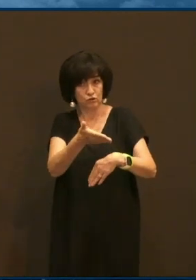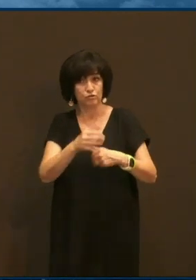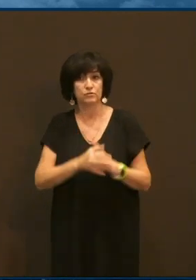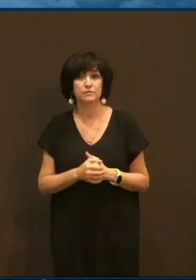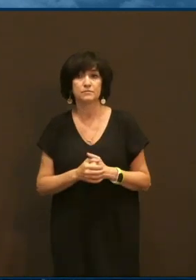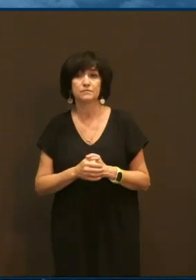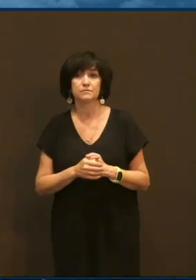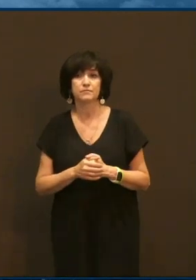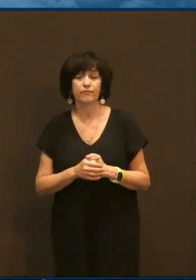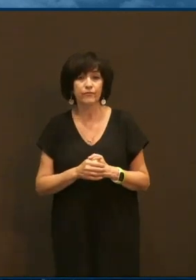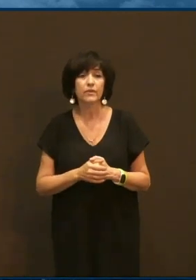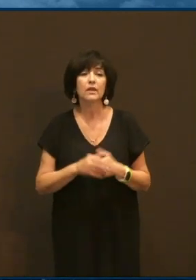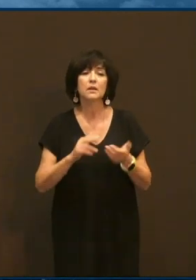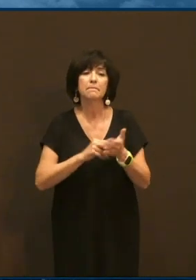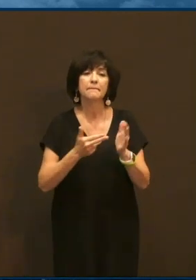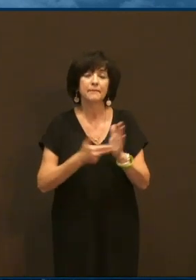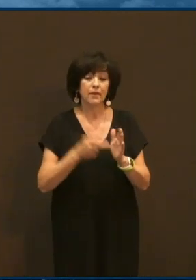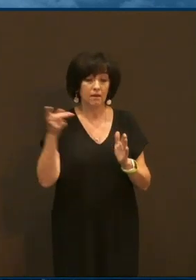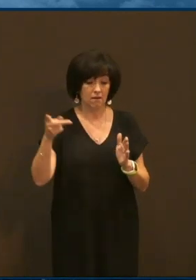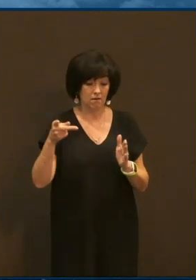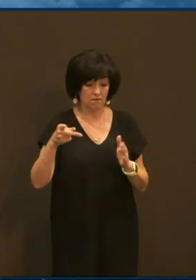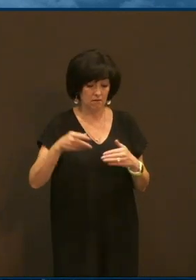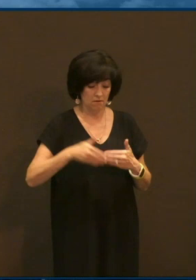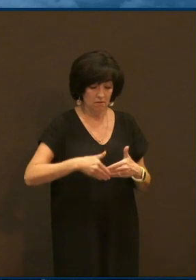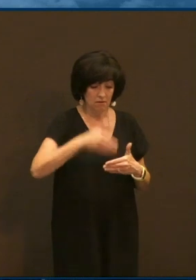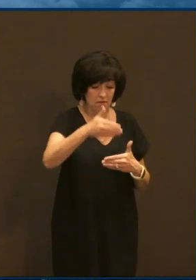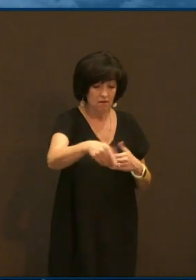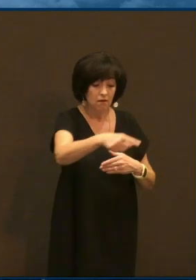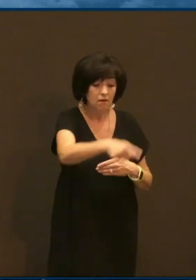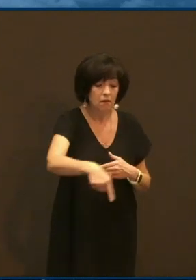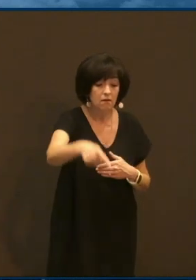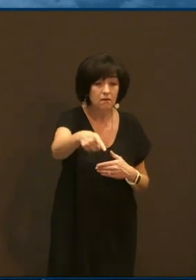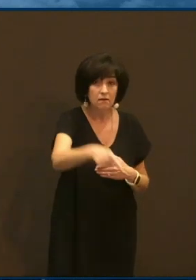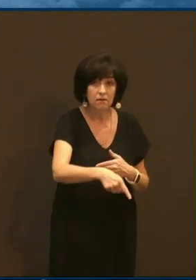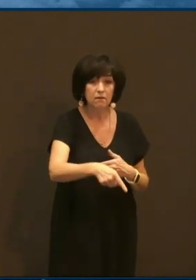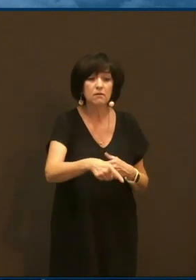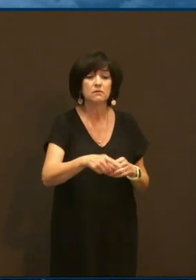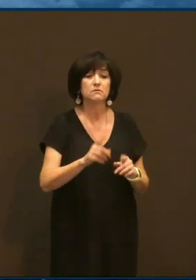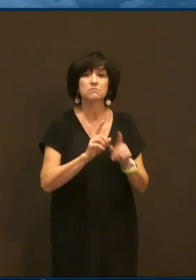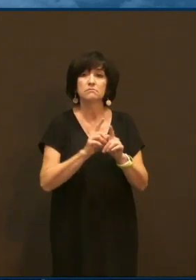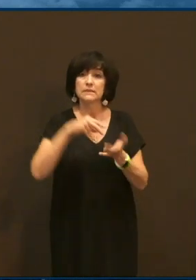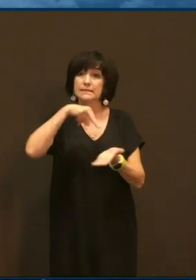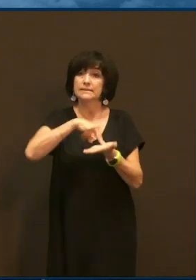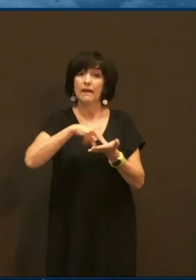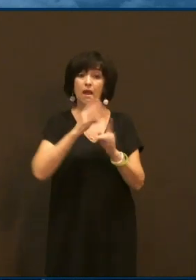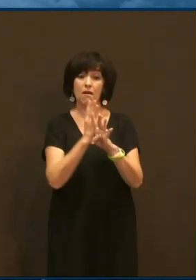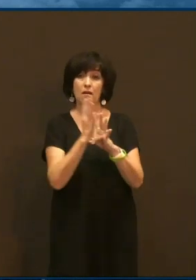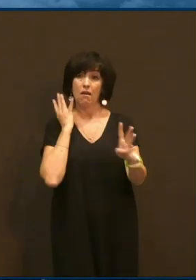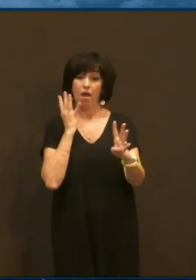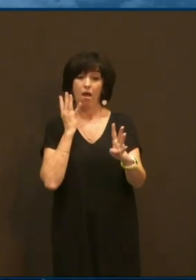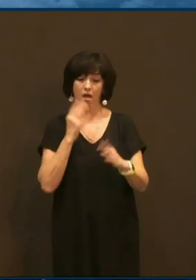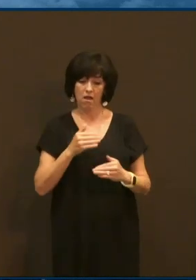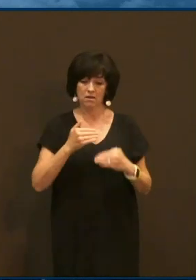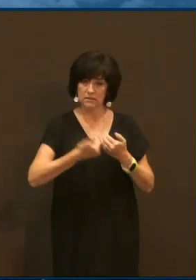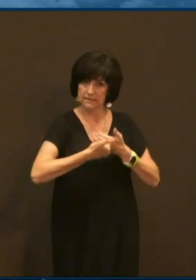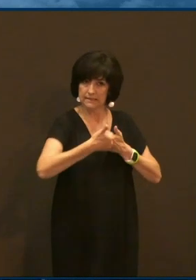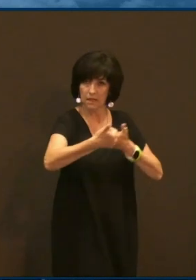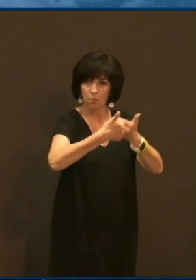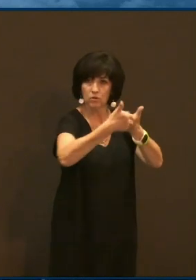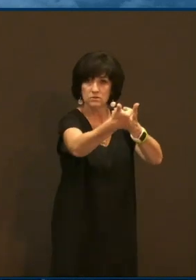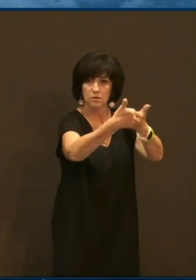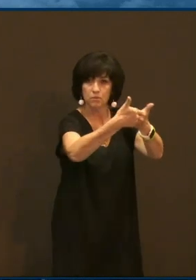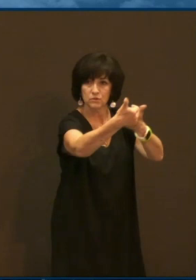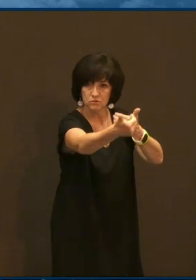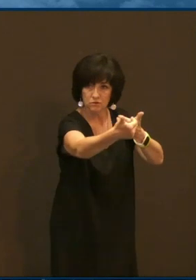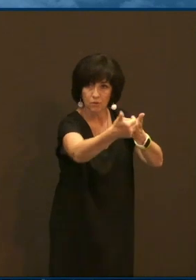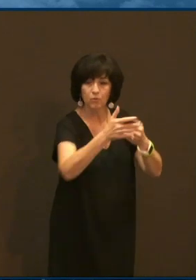taking place? Are people, 6 feet apart in line? And are the capacity limits being addressed? Also, does